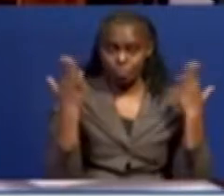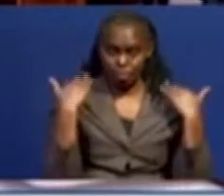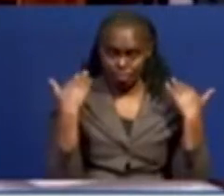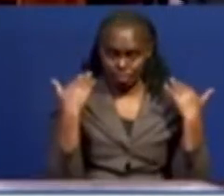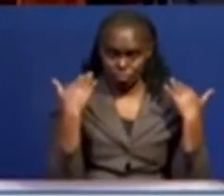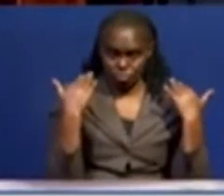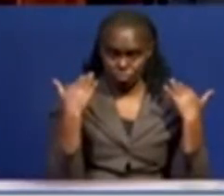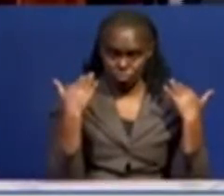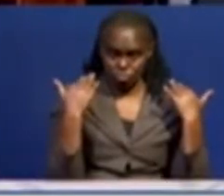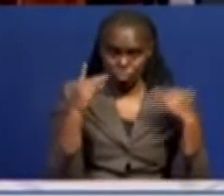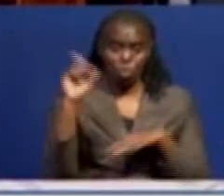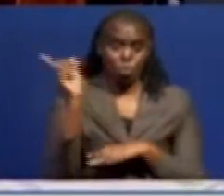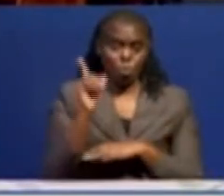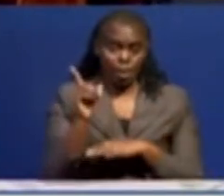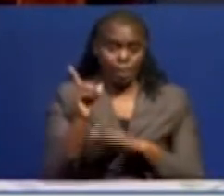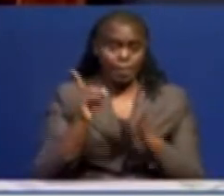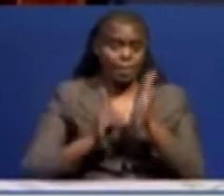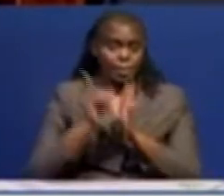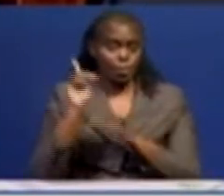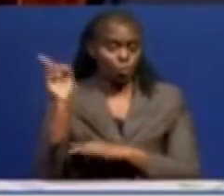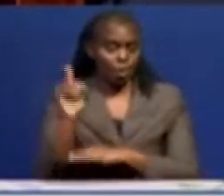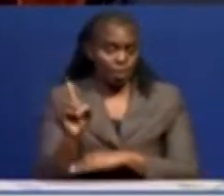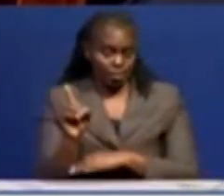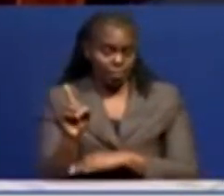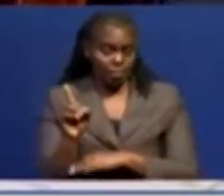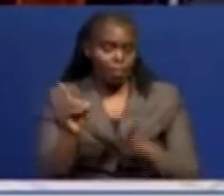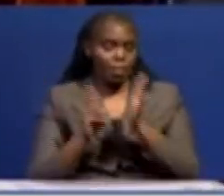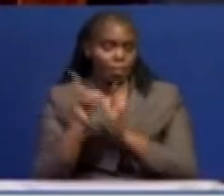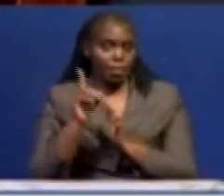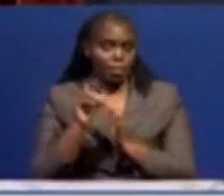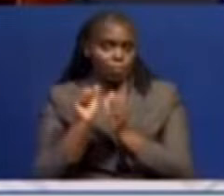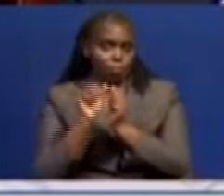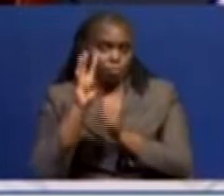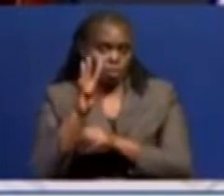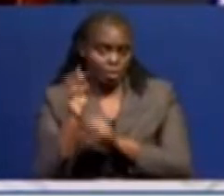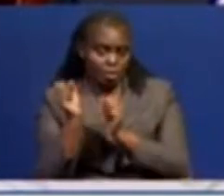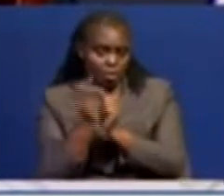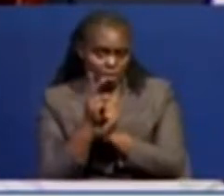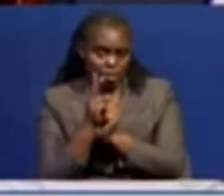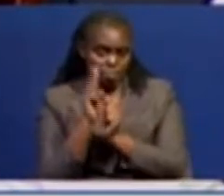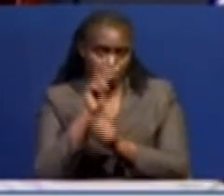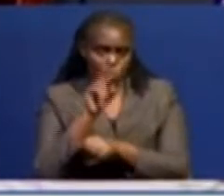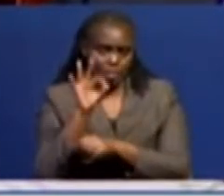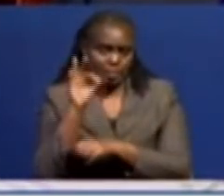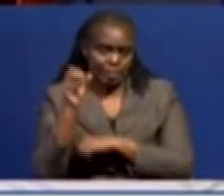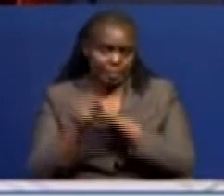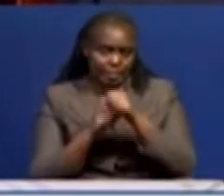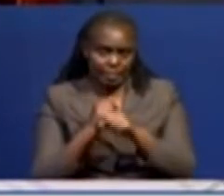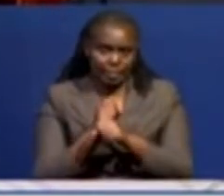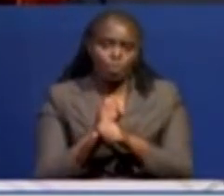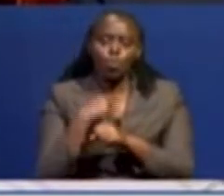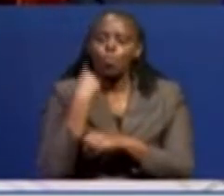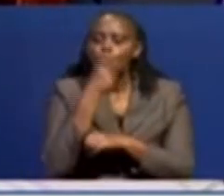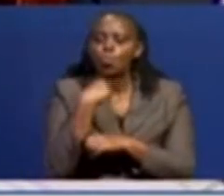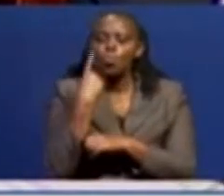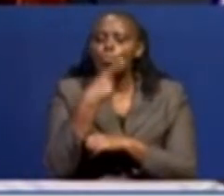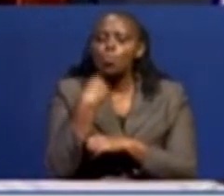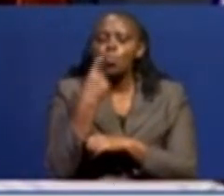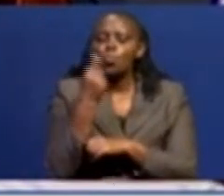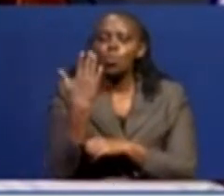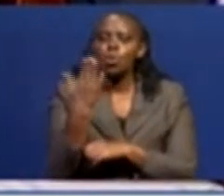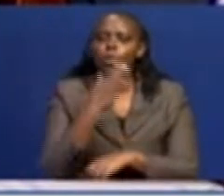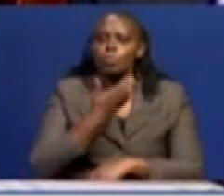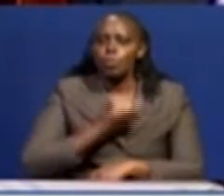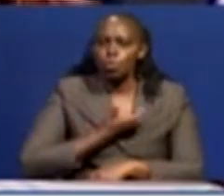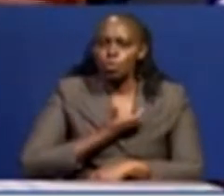County Assembly of Meru. When is it dated? It is dated 14th December 2023. Who